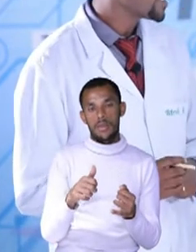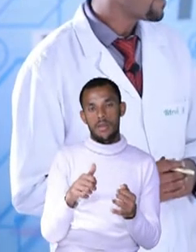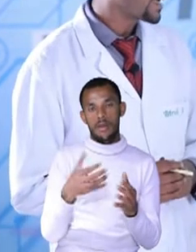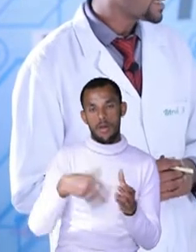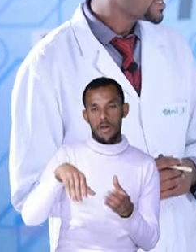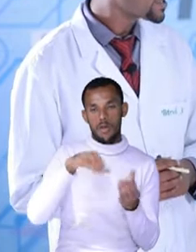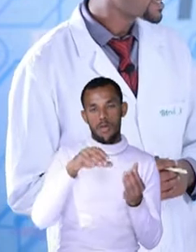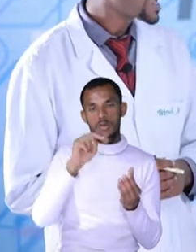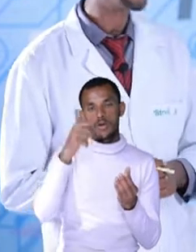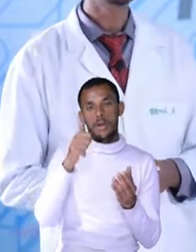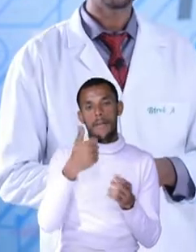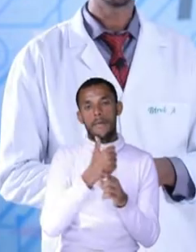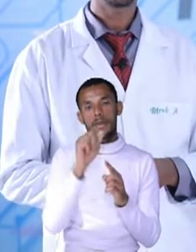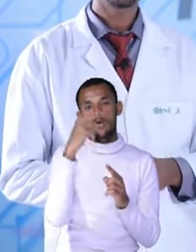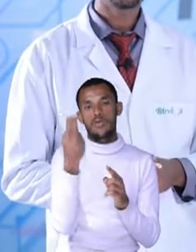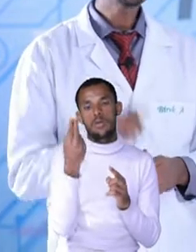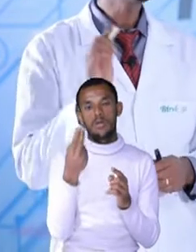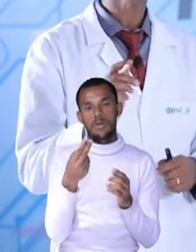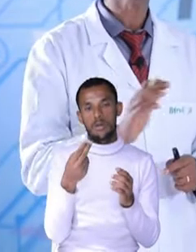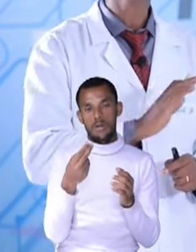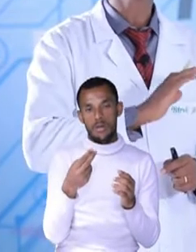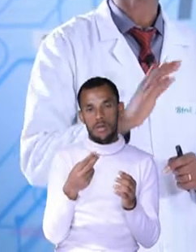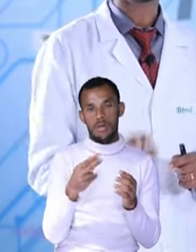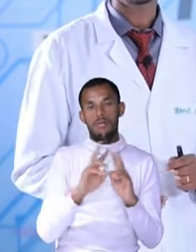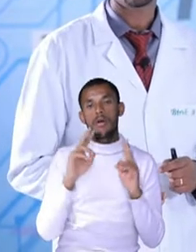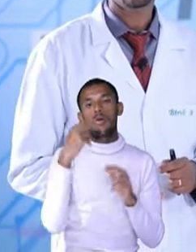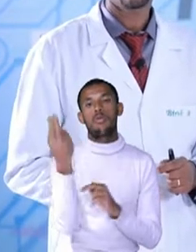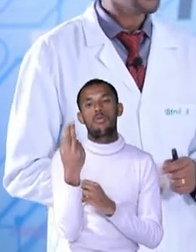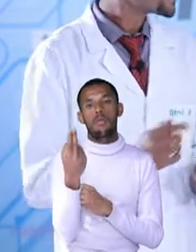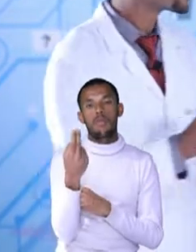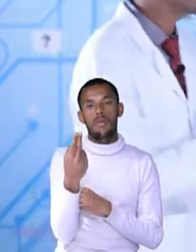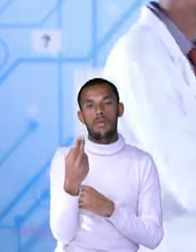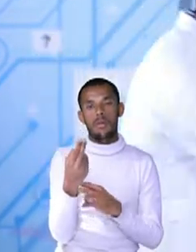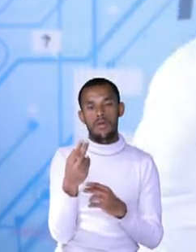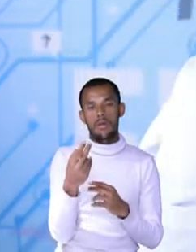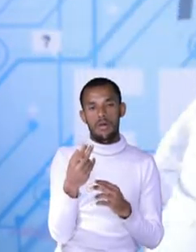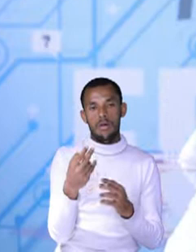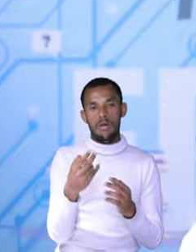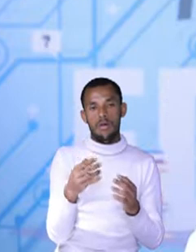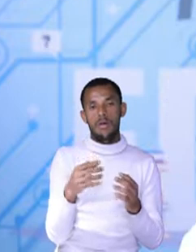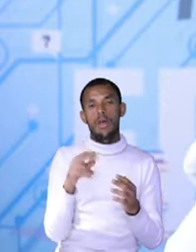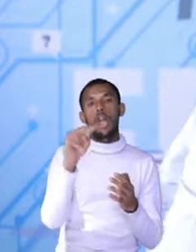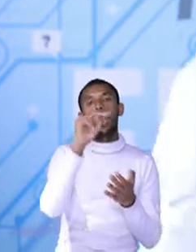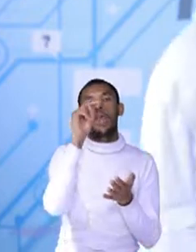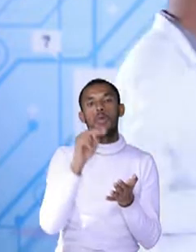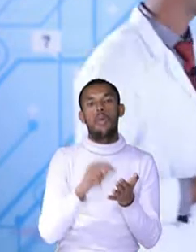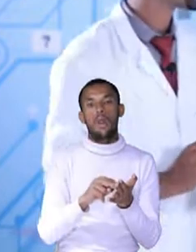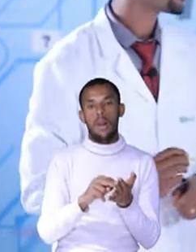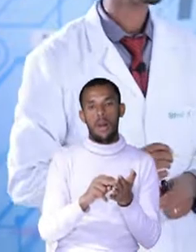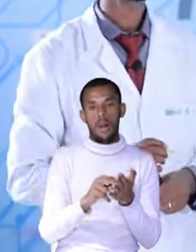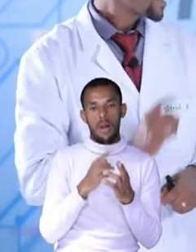Liquid sodium metal is used as a coolant. Liquid sodium is very important as a coolant for nuclear